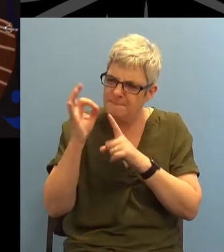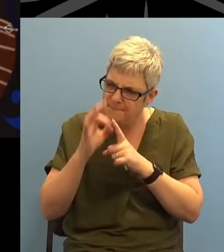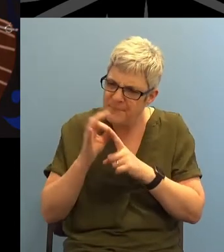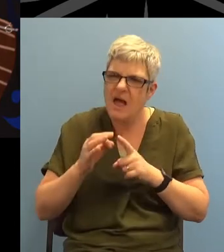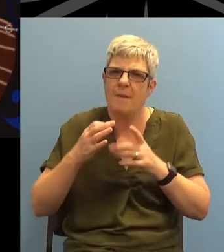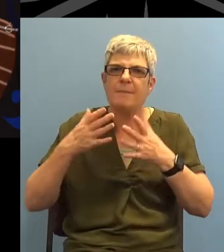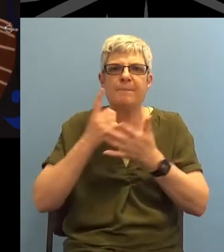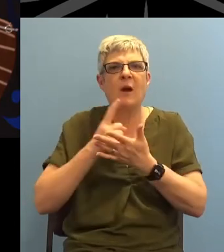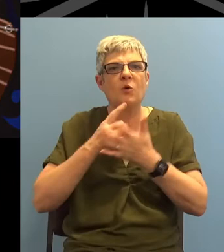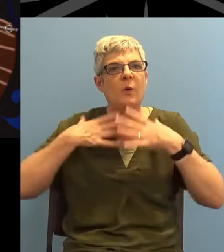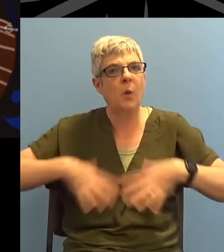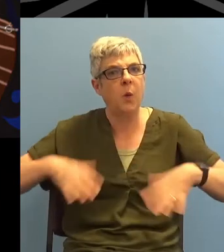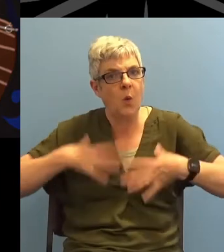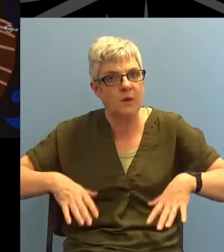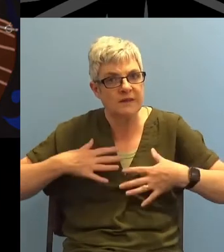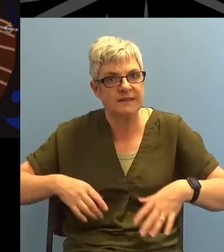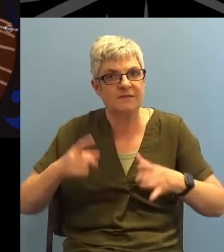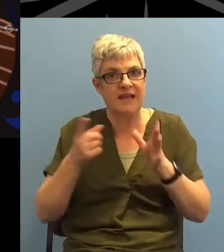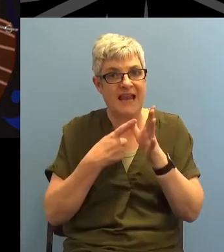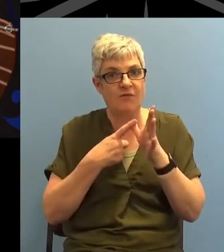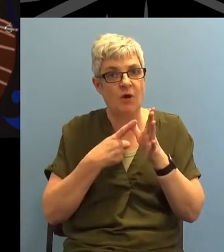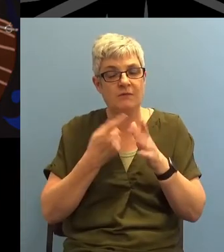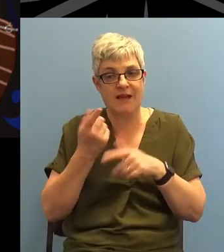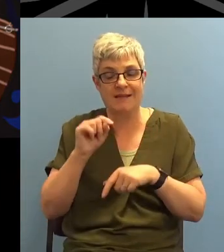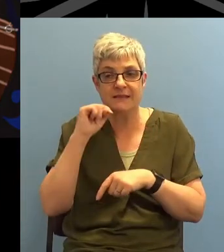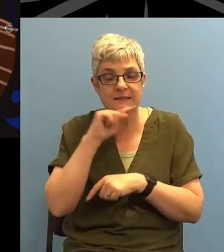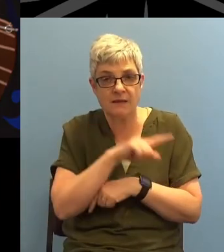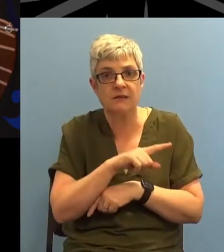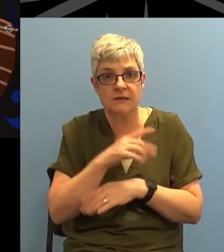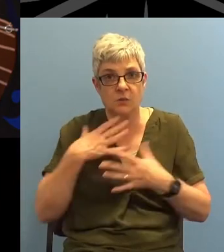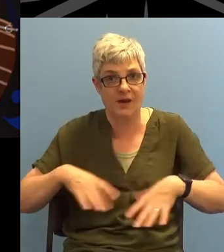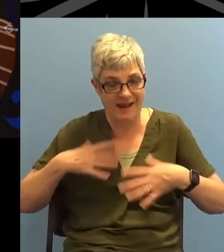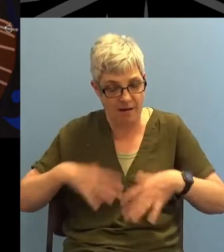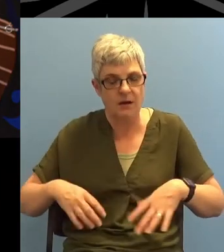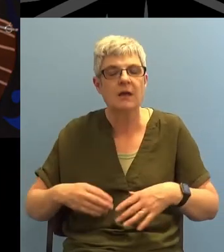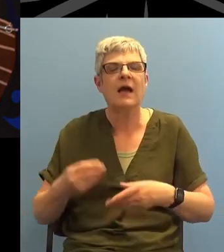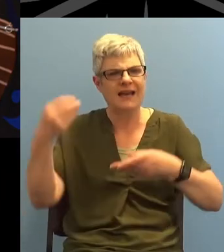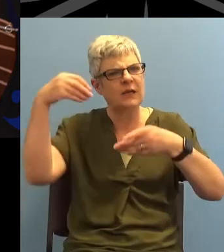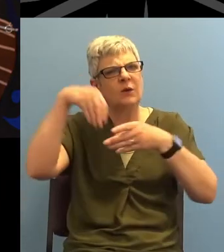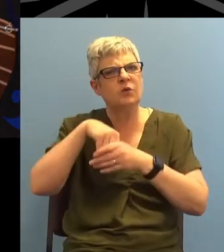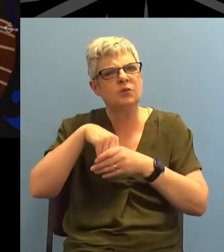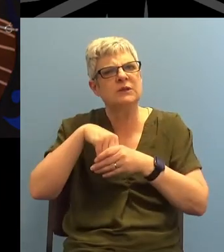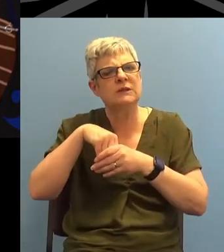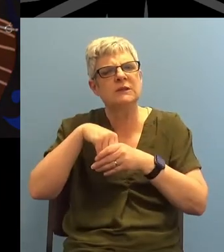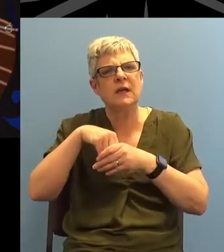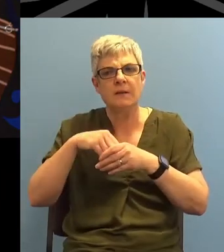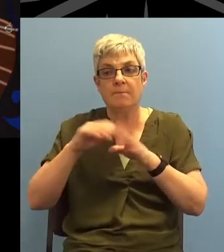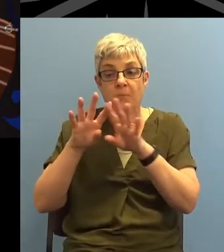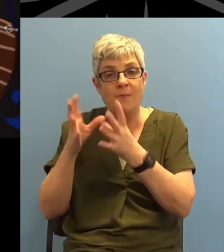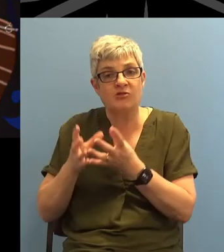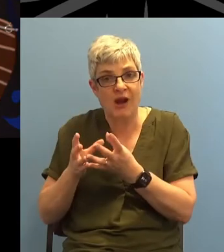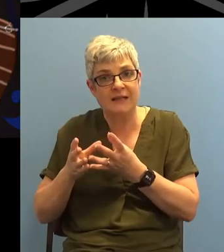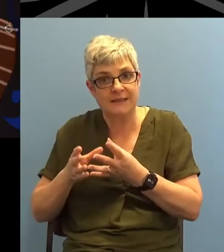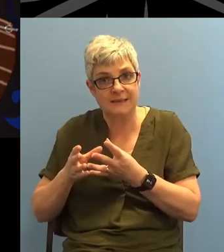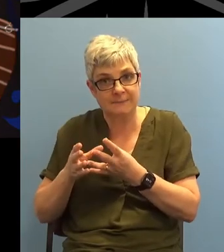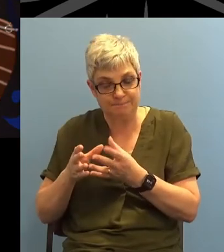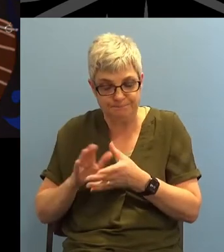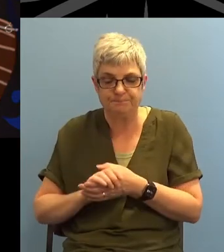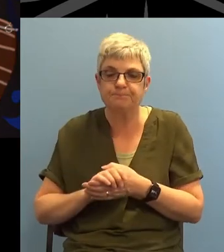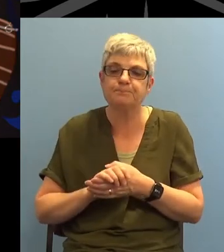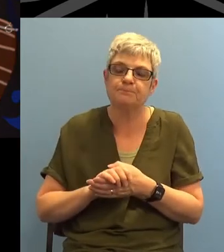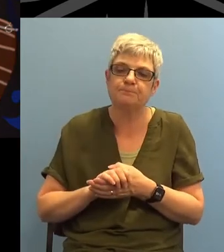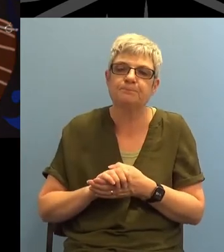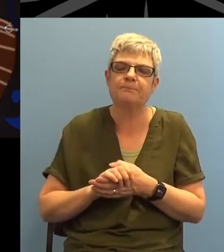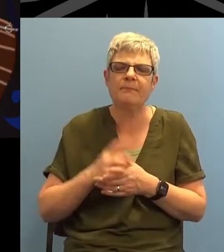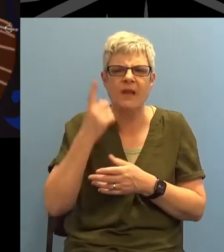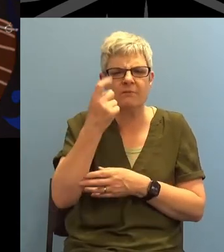were to wear when they were discharging their priestly duties. And it includes these pomegranates.